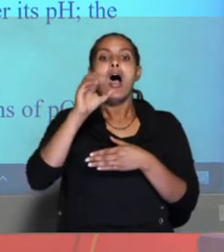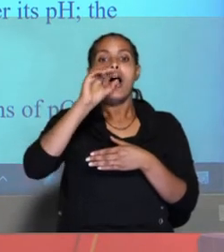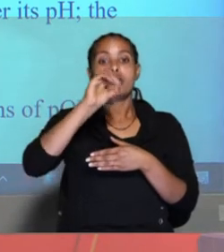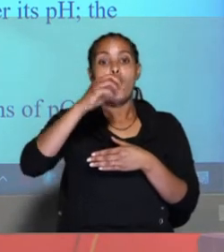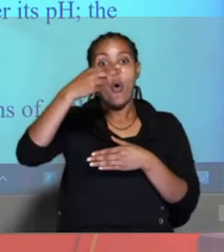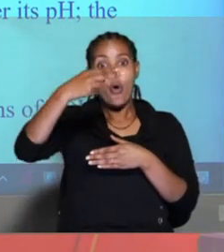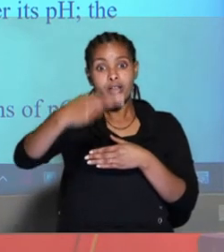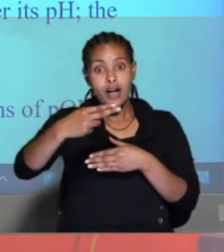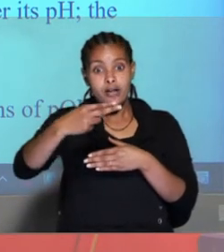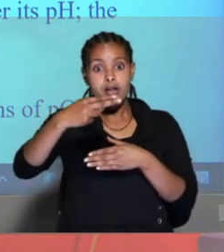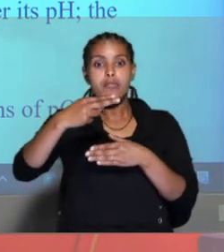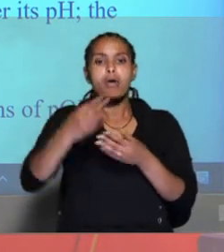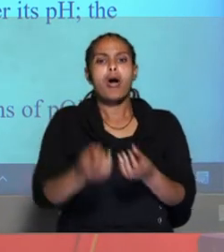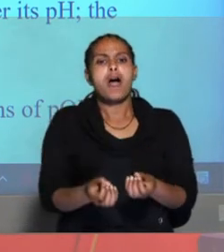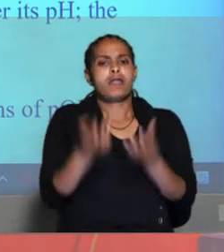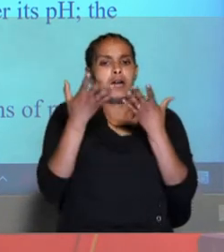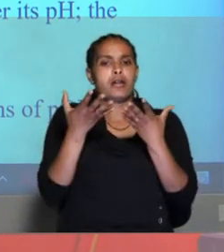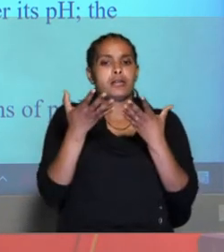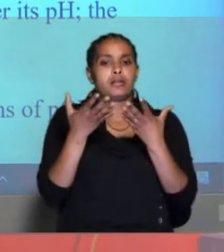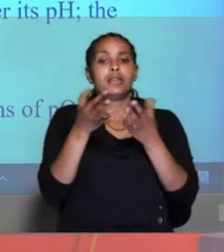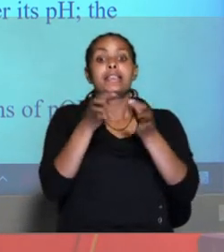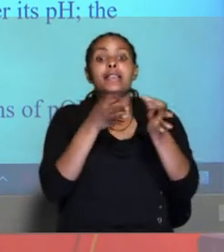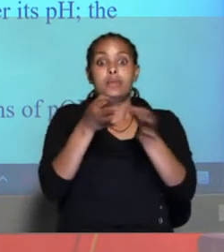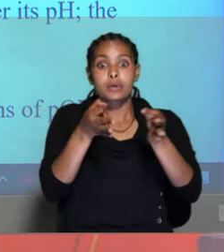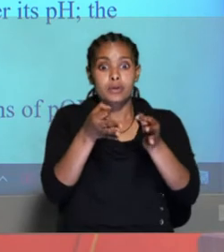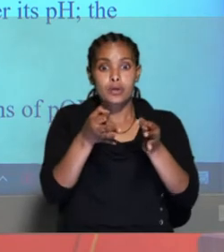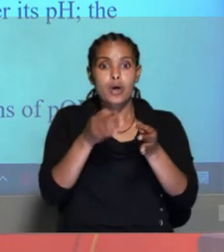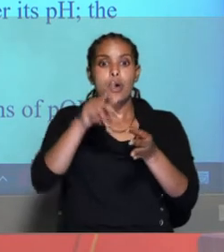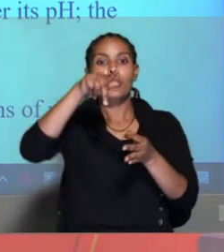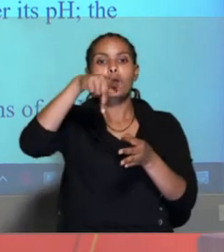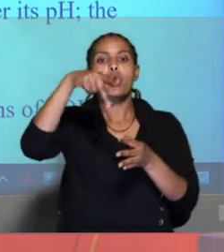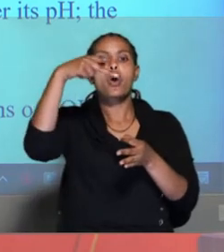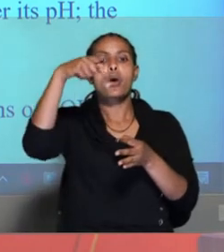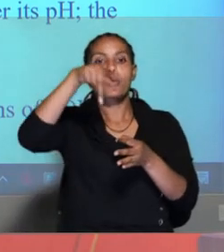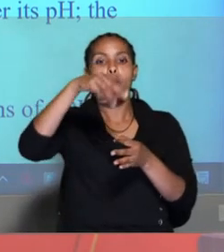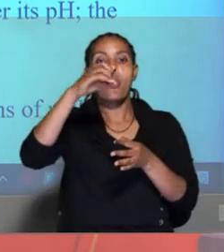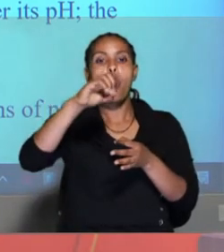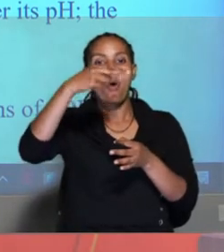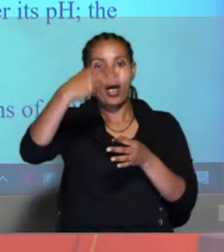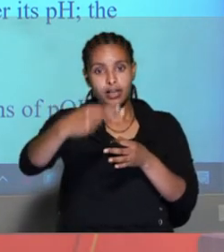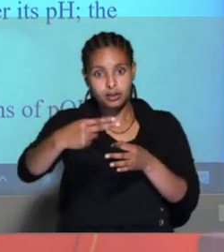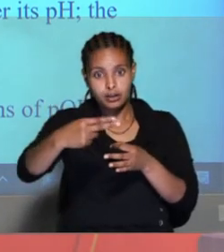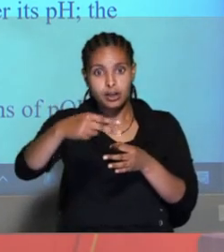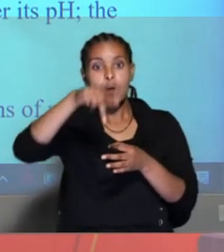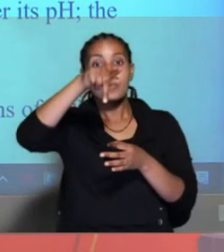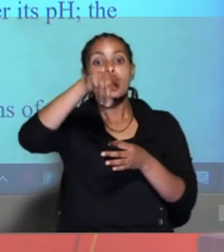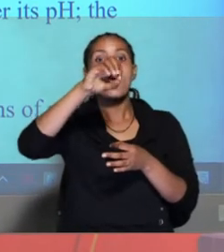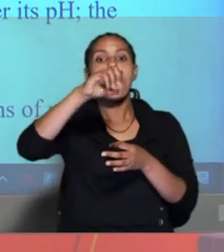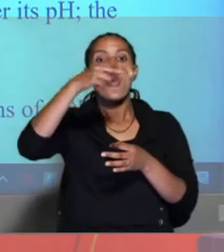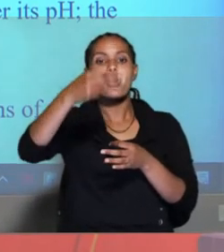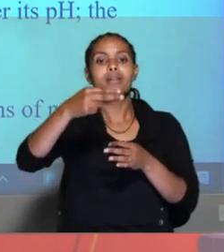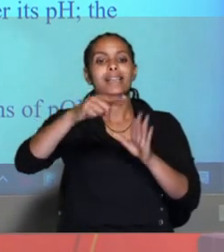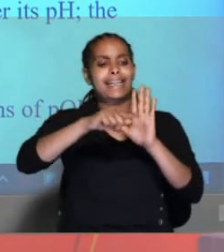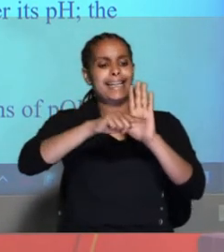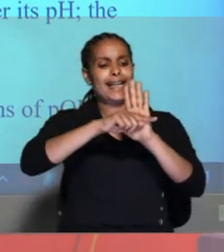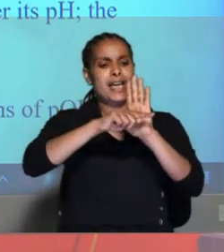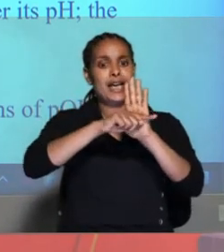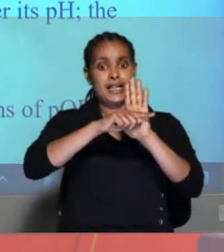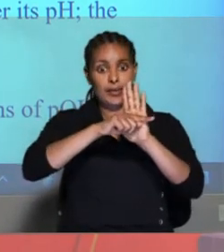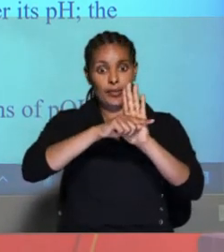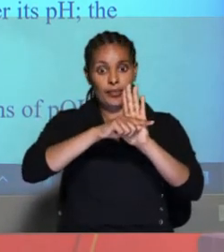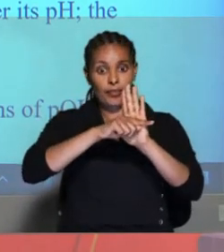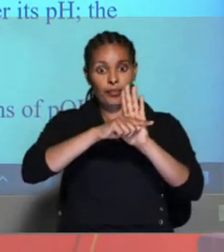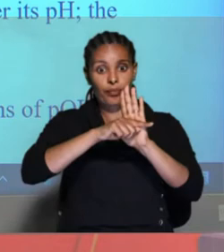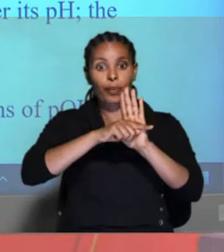Hydroxide concentrations can be expressed in terms of pOH. Therefore, pOH is a negative logarithm